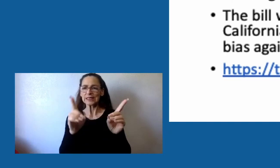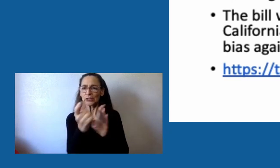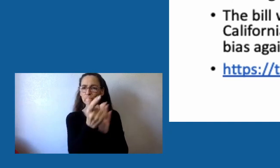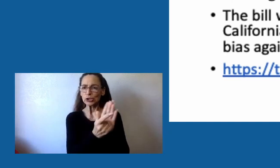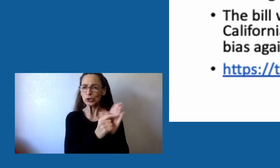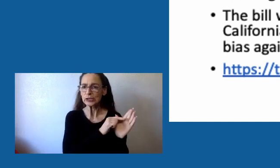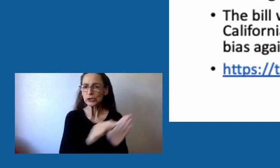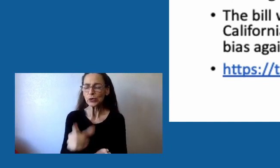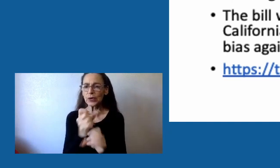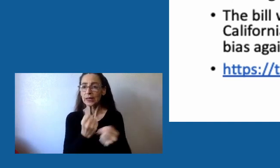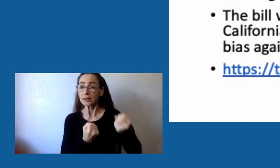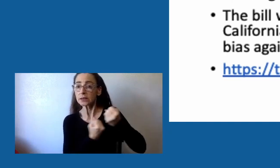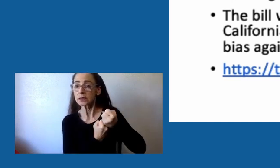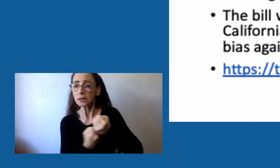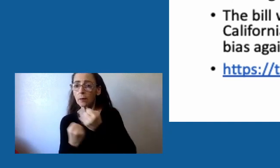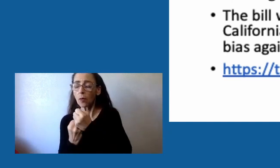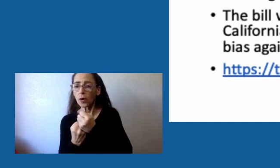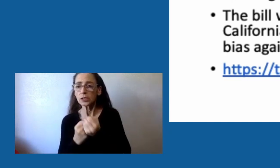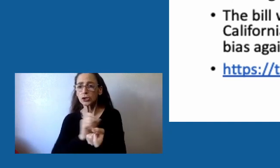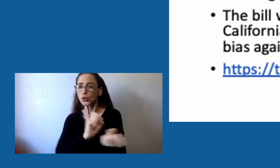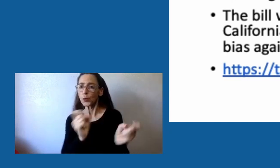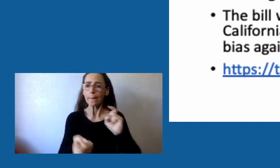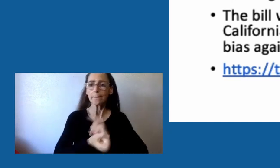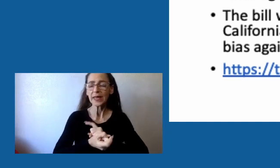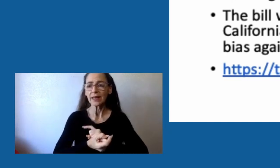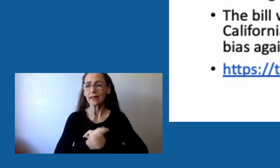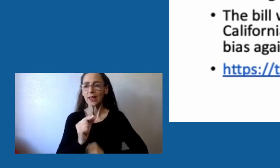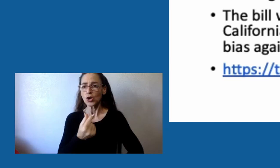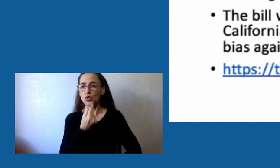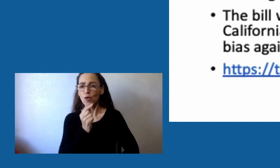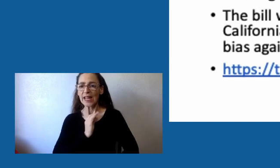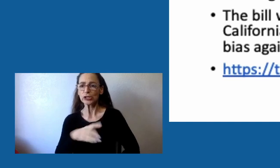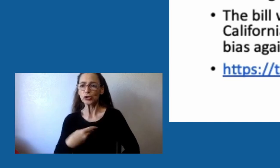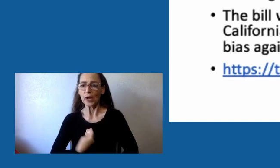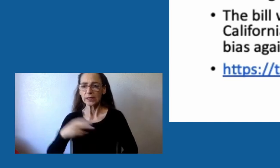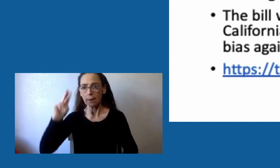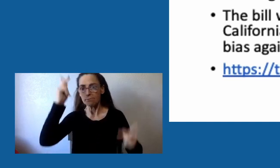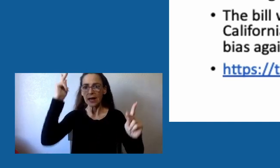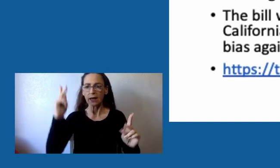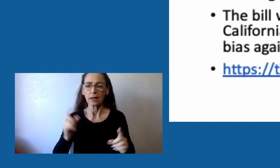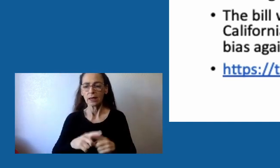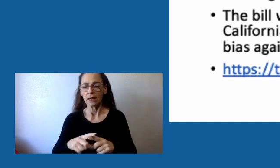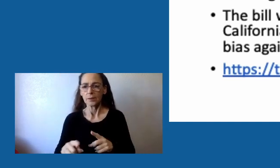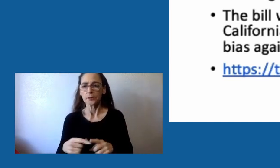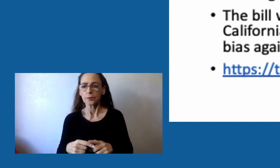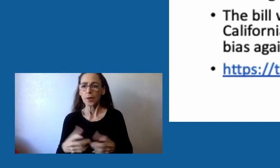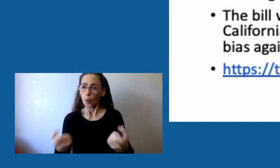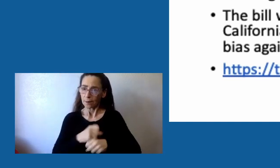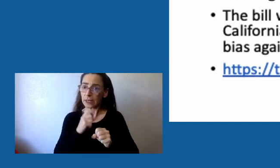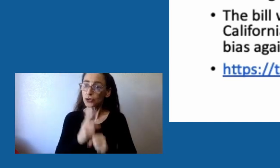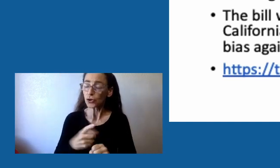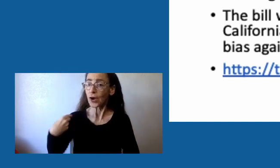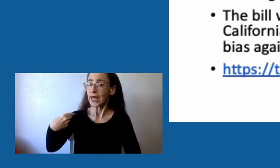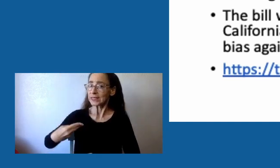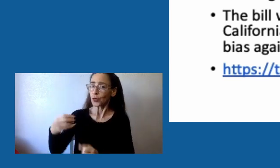to get their support to repeal the gay trans panic defense. So I just want to make sure that that is